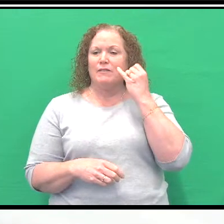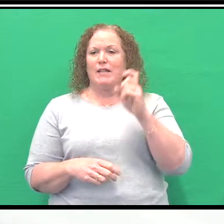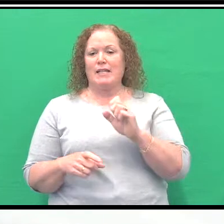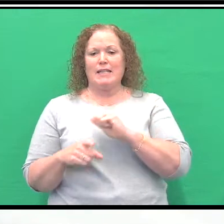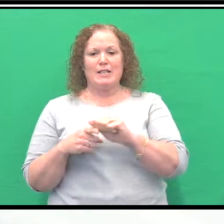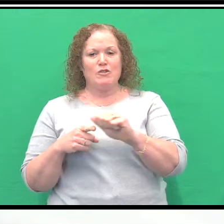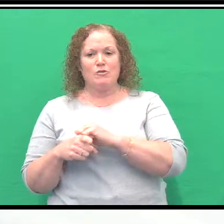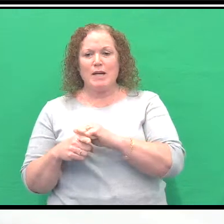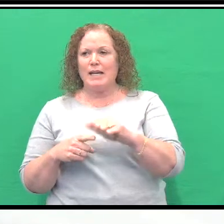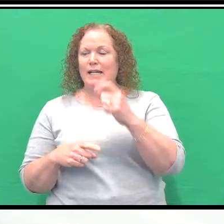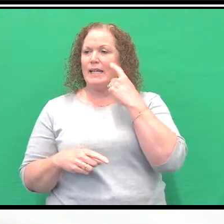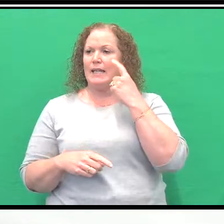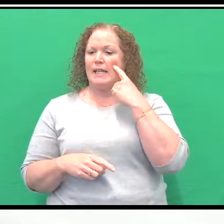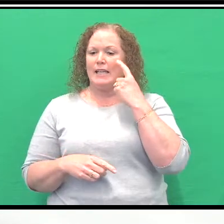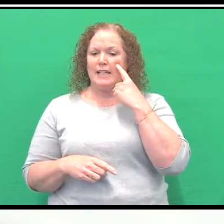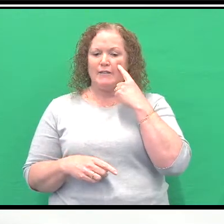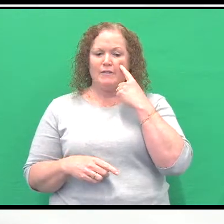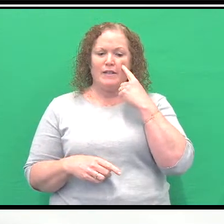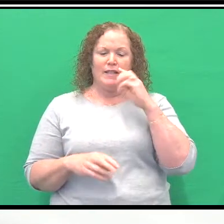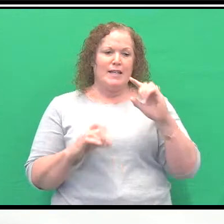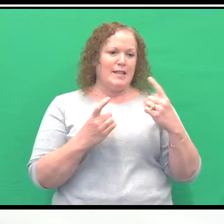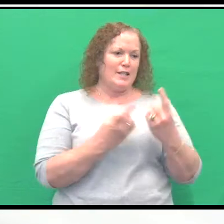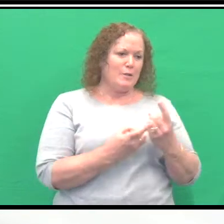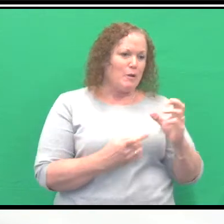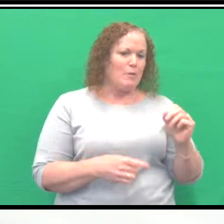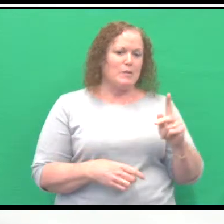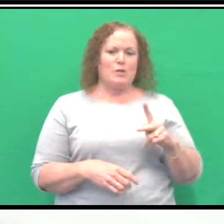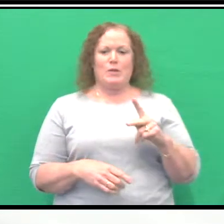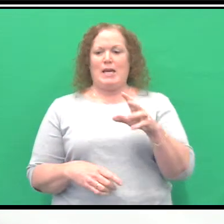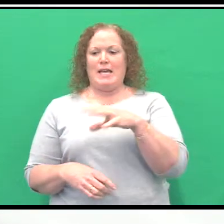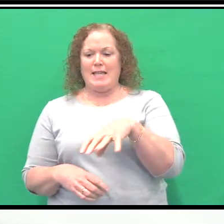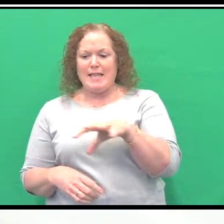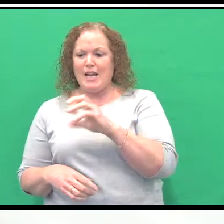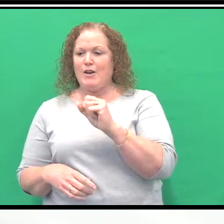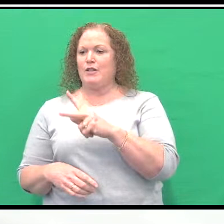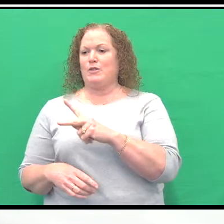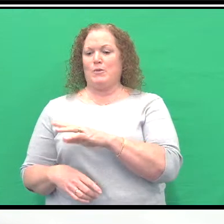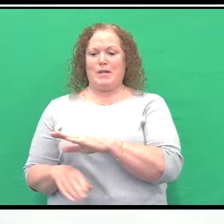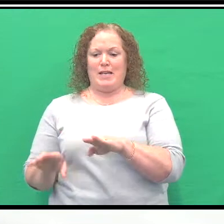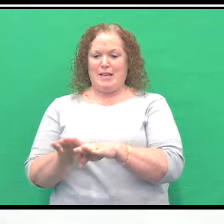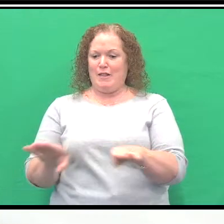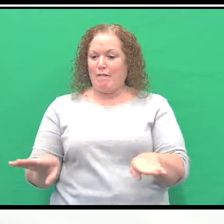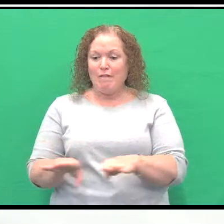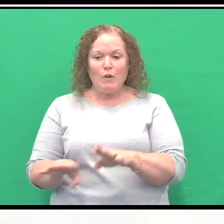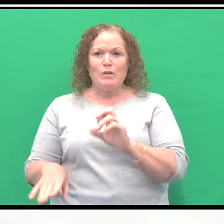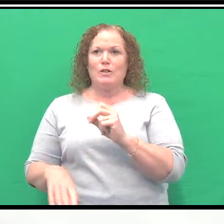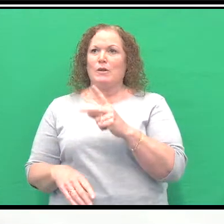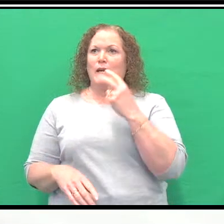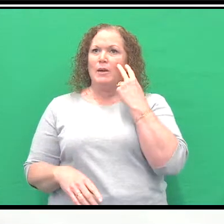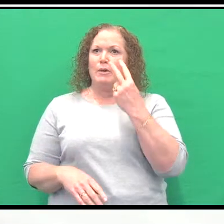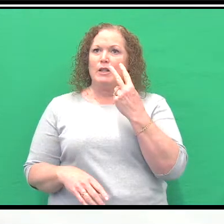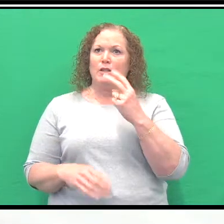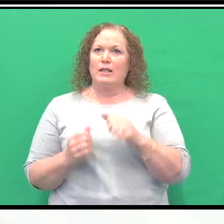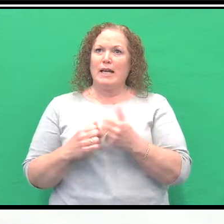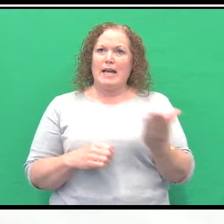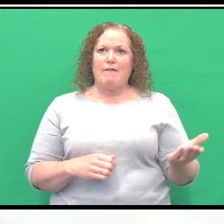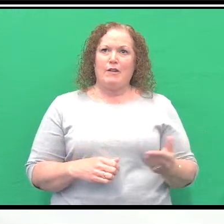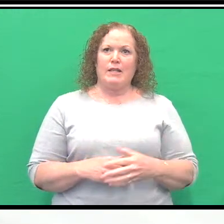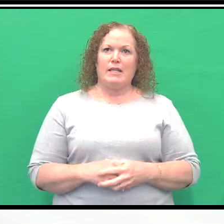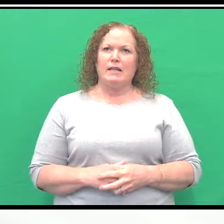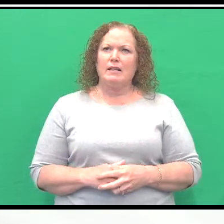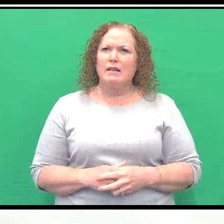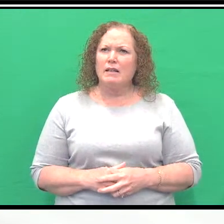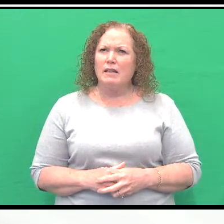the property's okay, was it something wrong with the flooring or anything like that. I guess my question is a little more